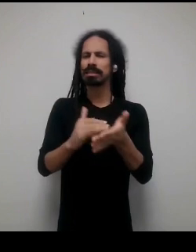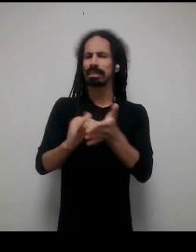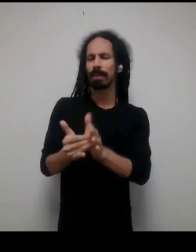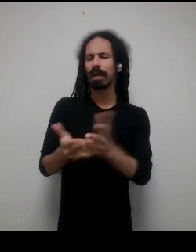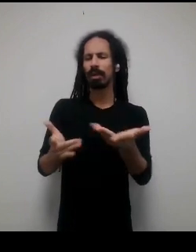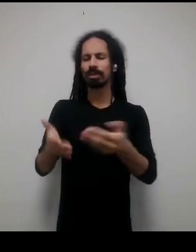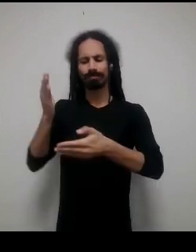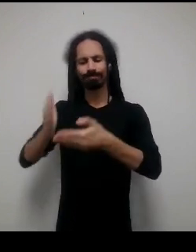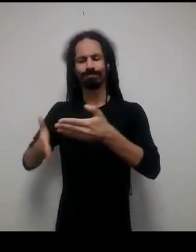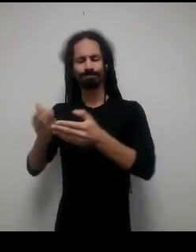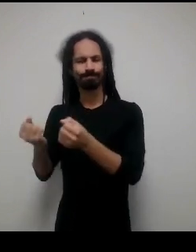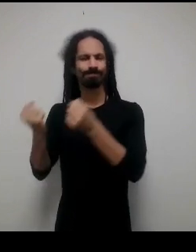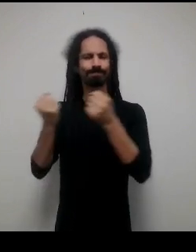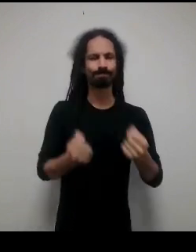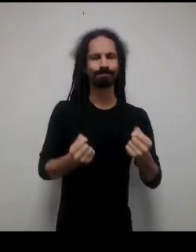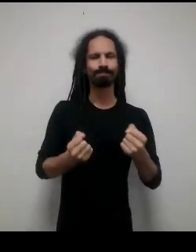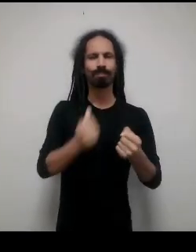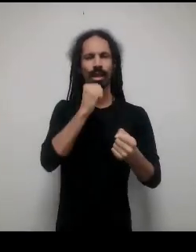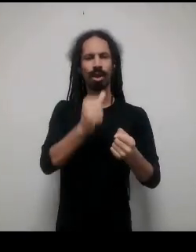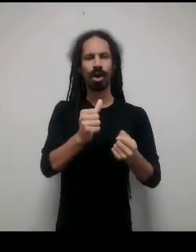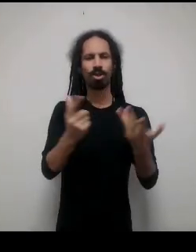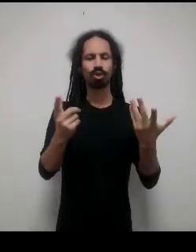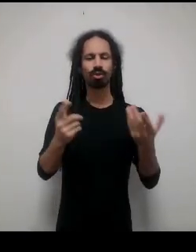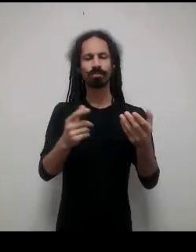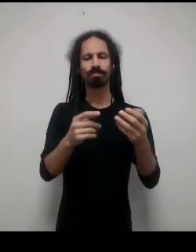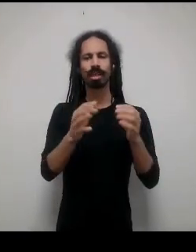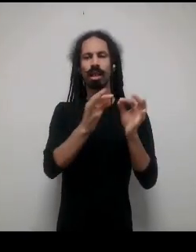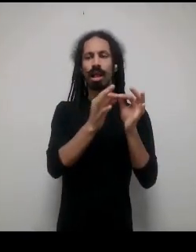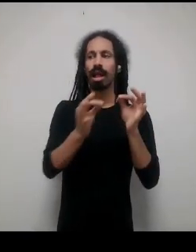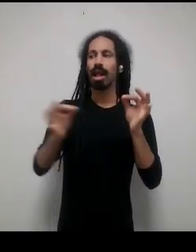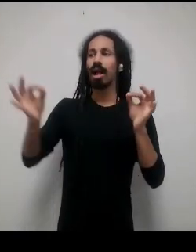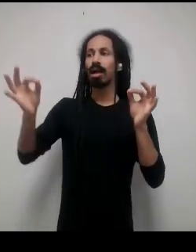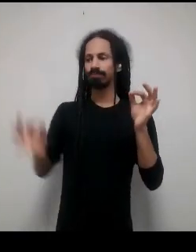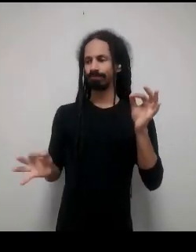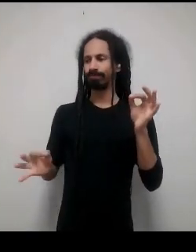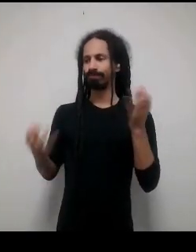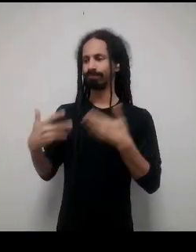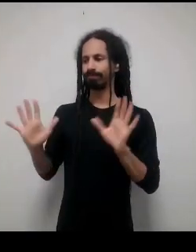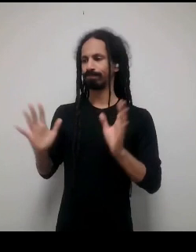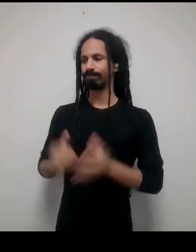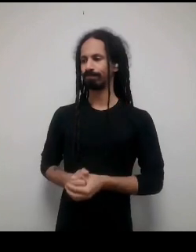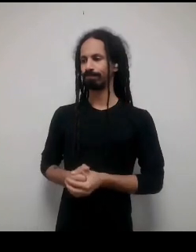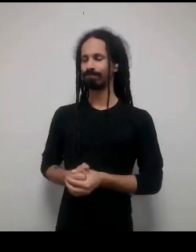strong rather than just let your speech fizzle out at the end. So